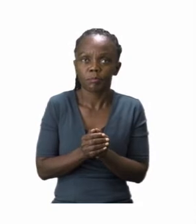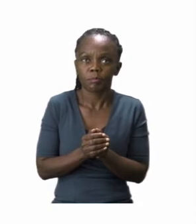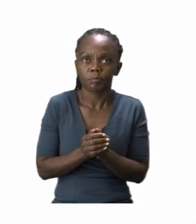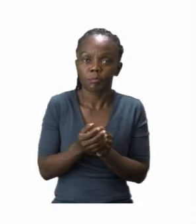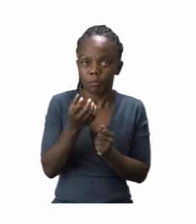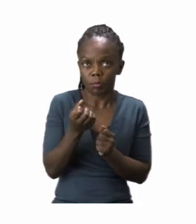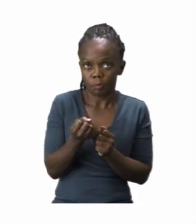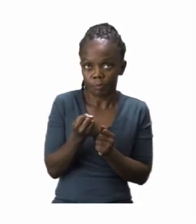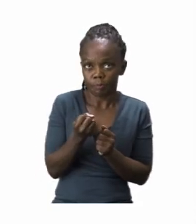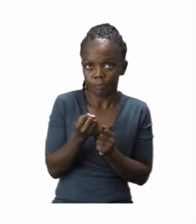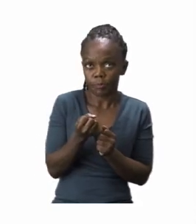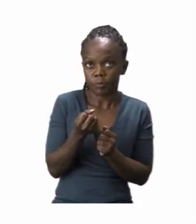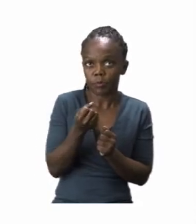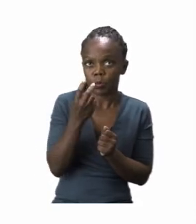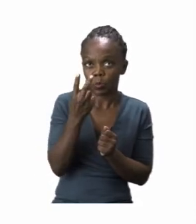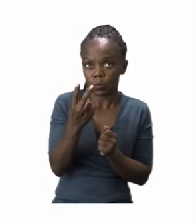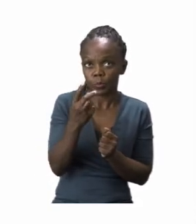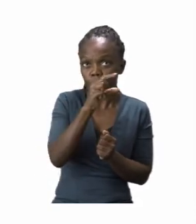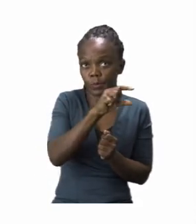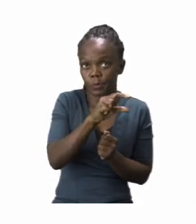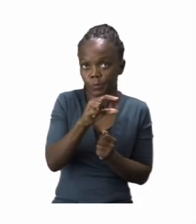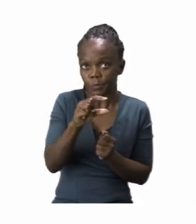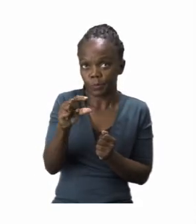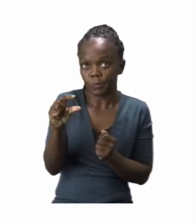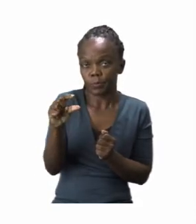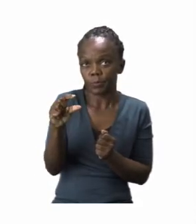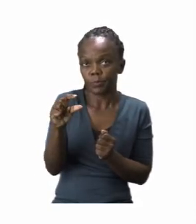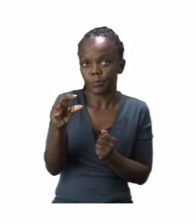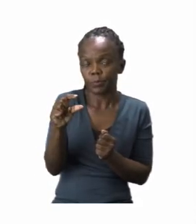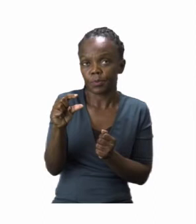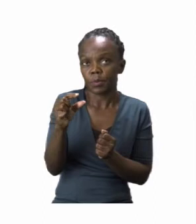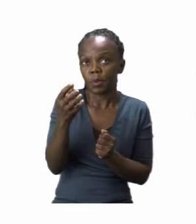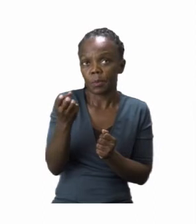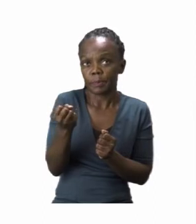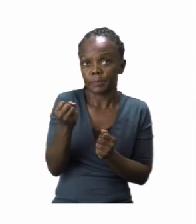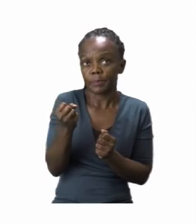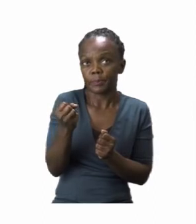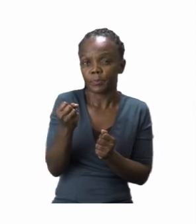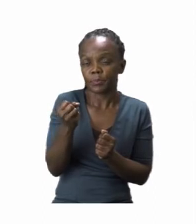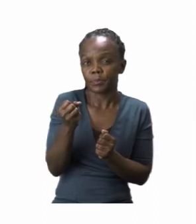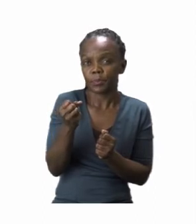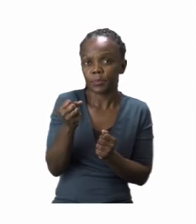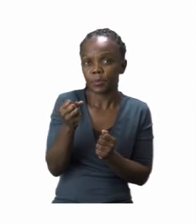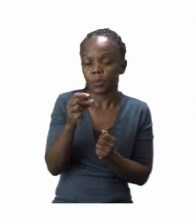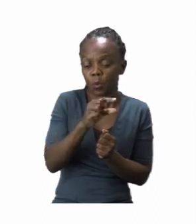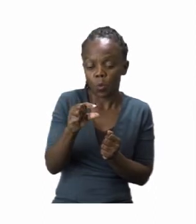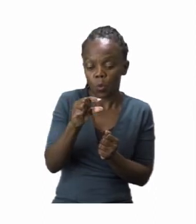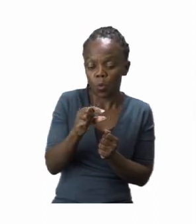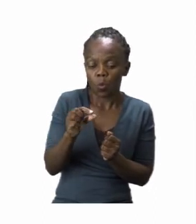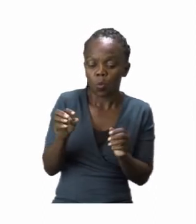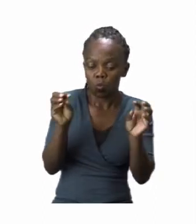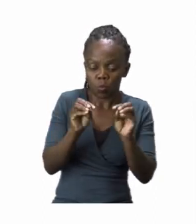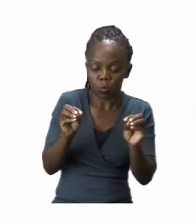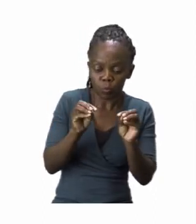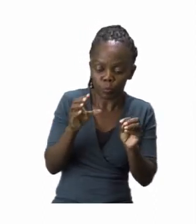two sentences that have a missing word each. The first sentence says,